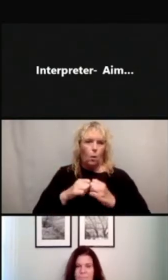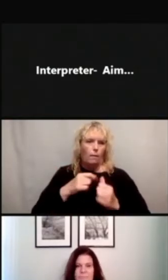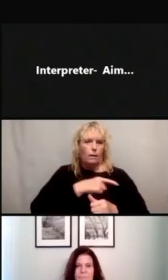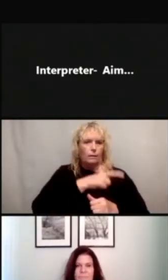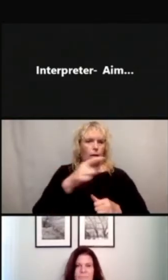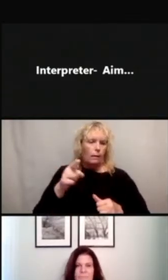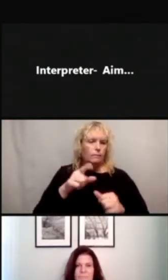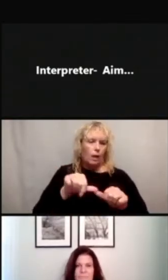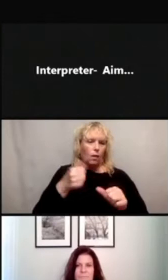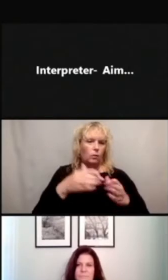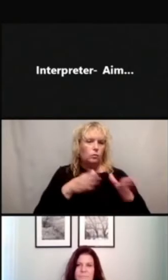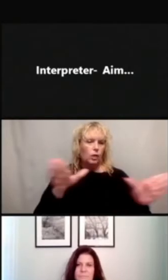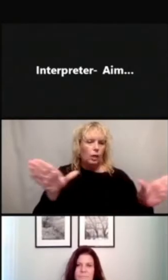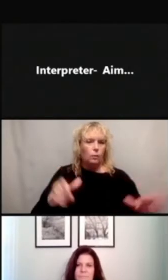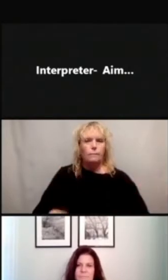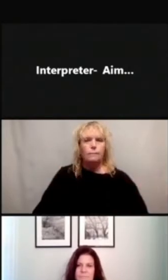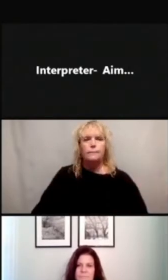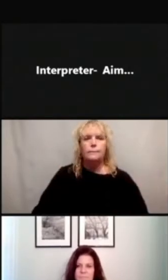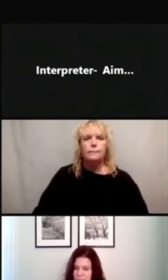Next slide.